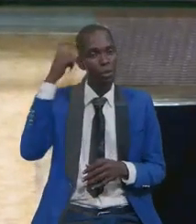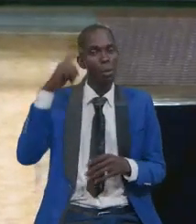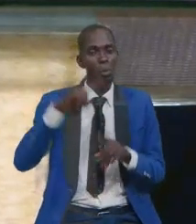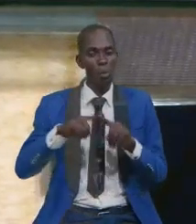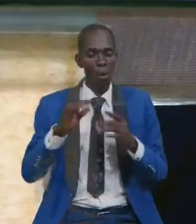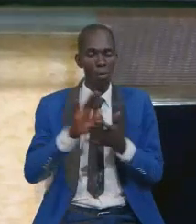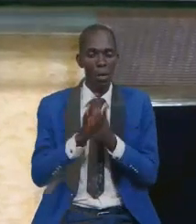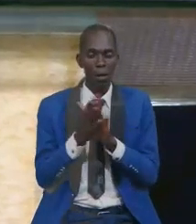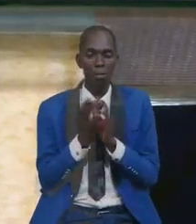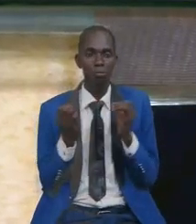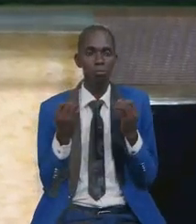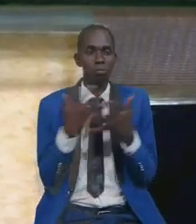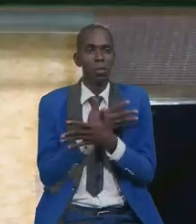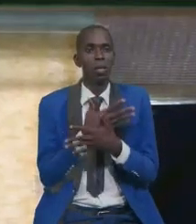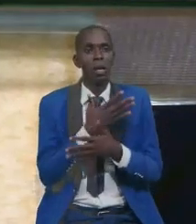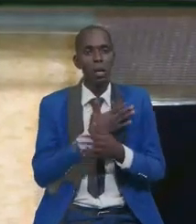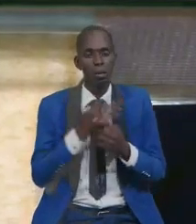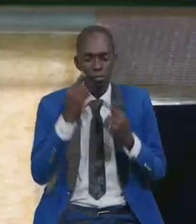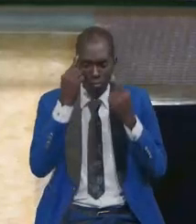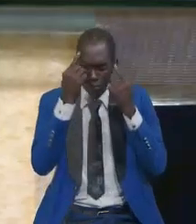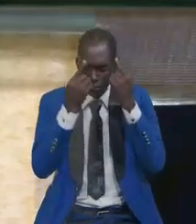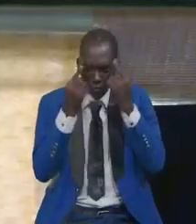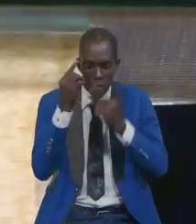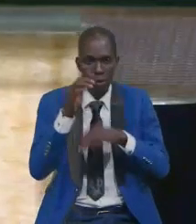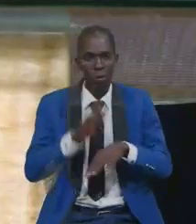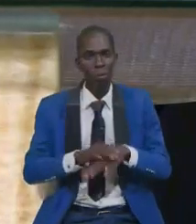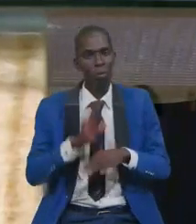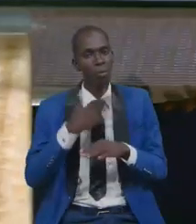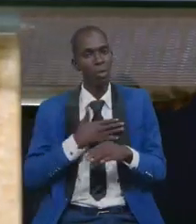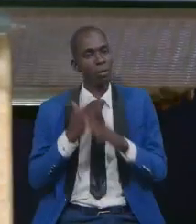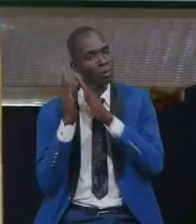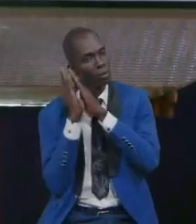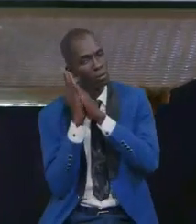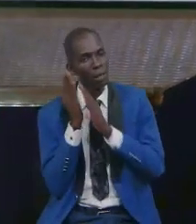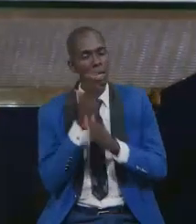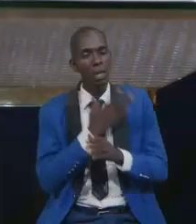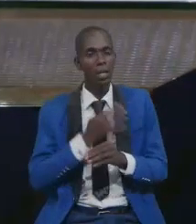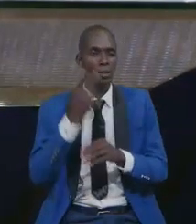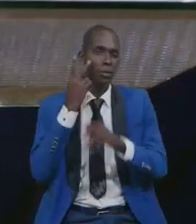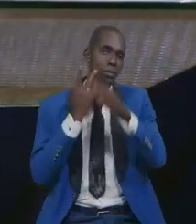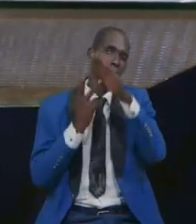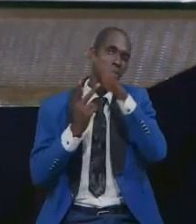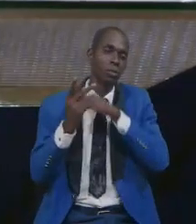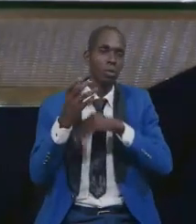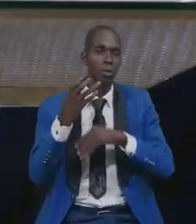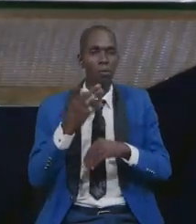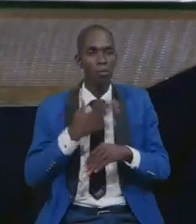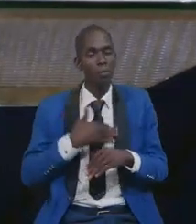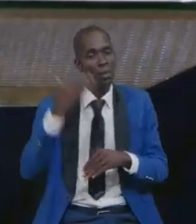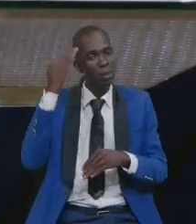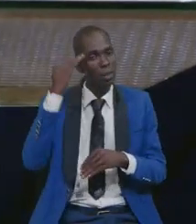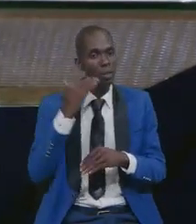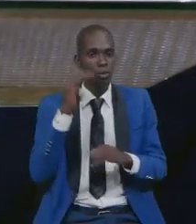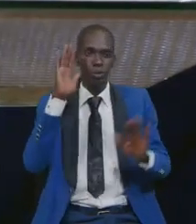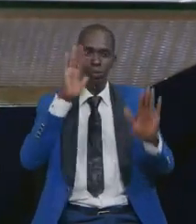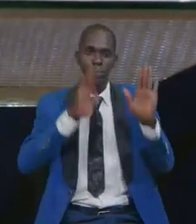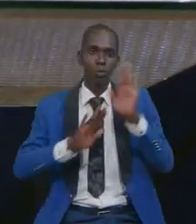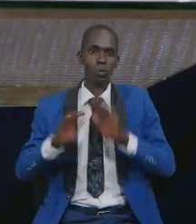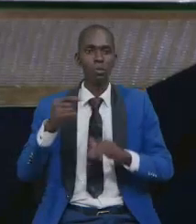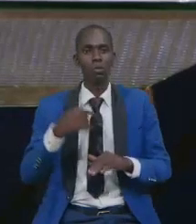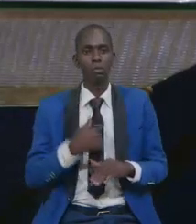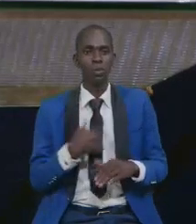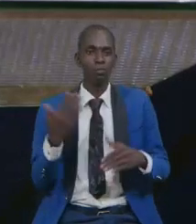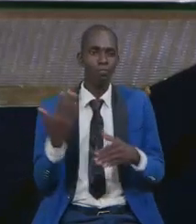and the thoughts upon my bed and the visions of my head troubled me, tortured